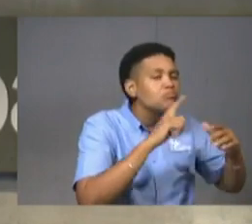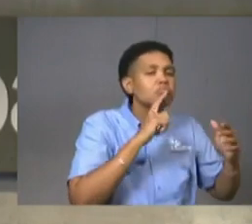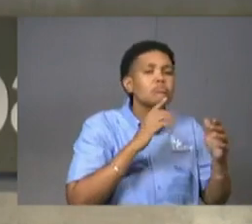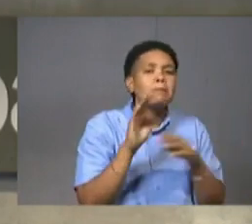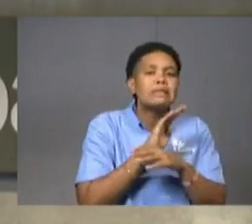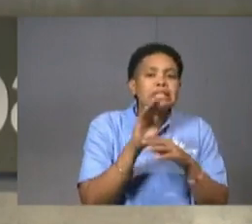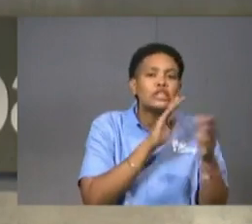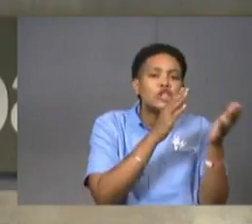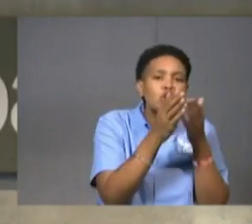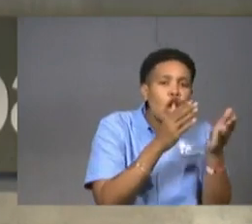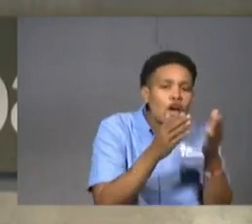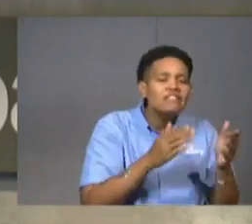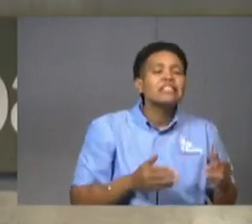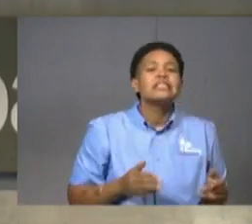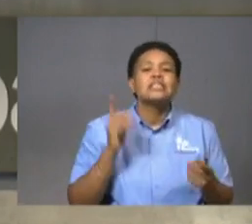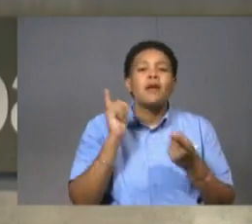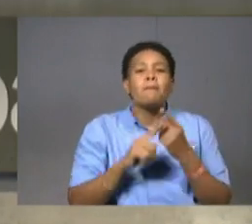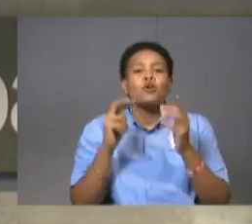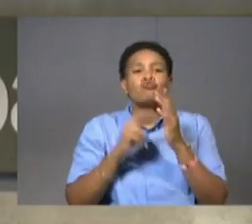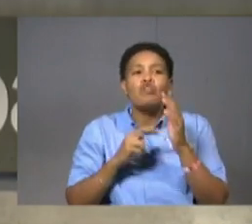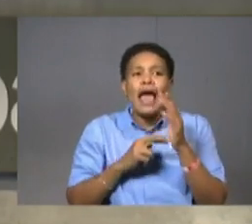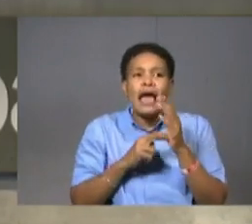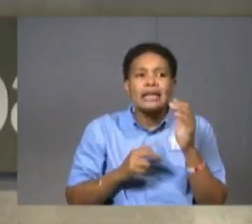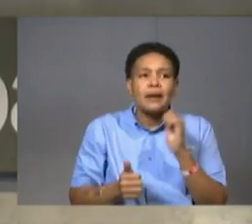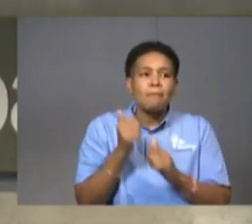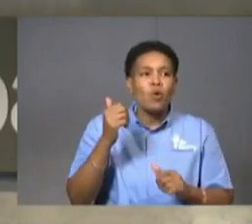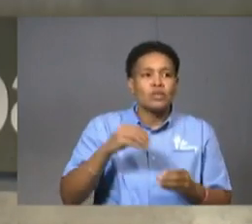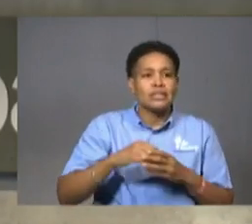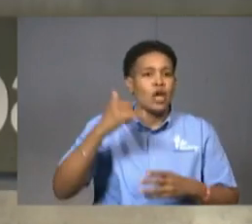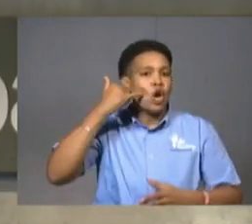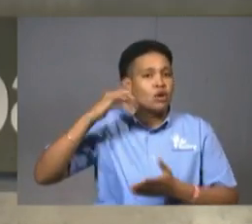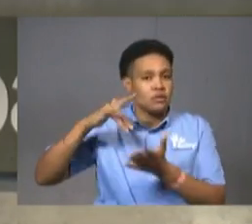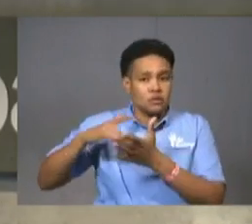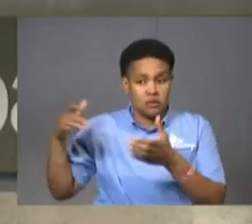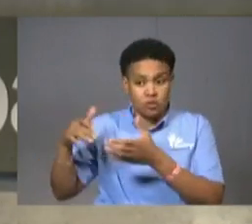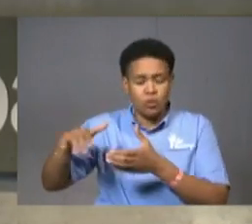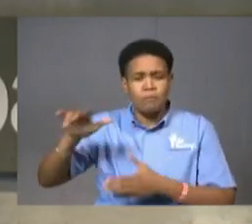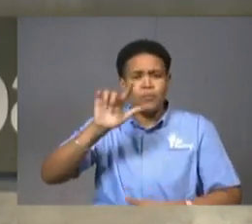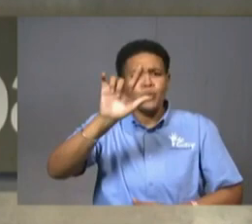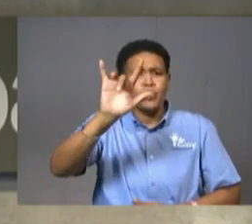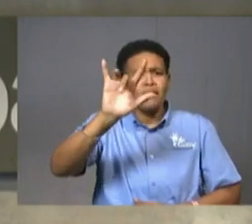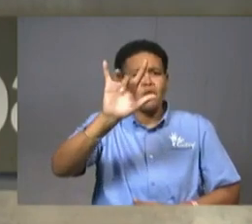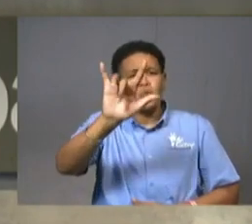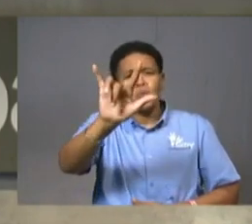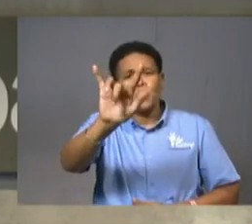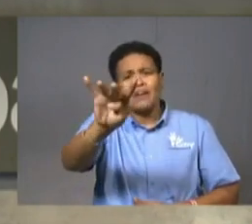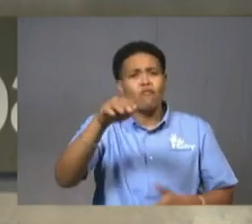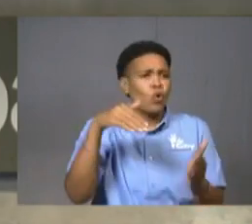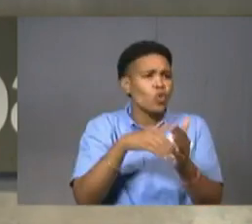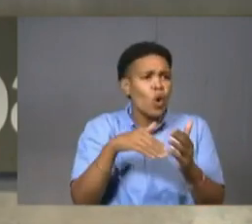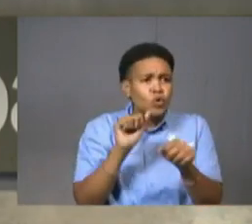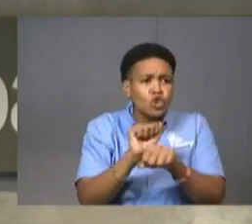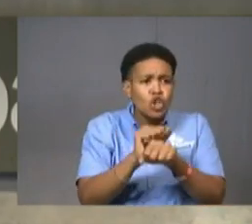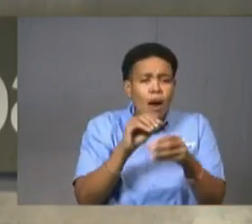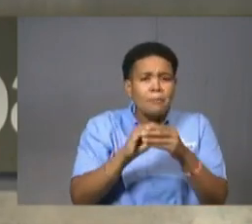services, and renting, most of which is in the BPO industry. 24,000 jobs were created in